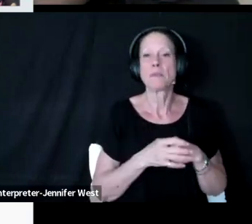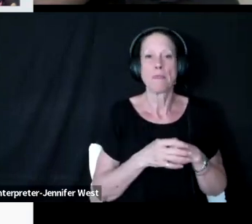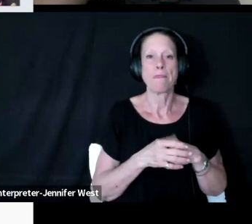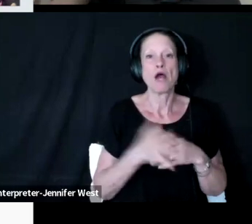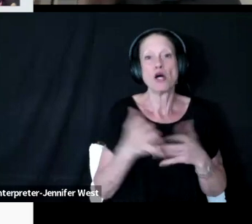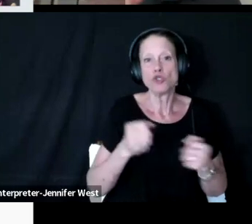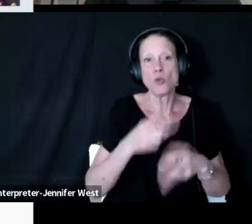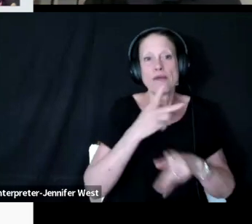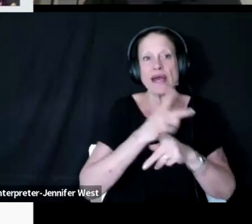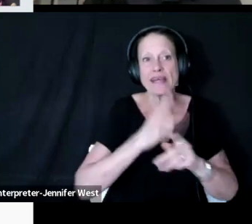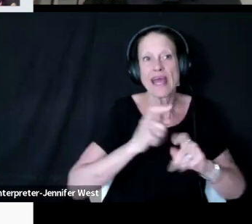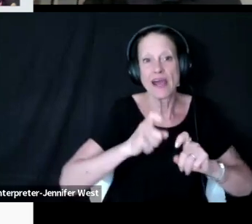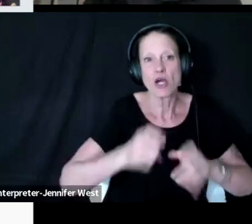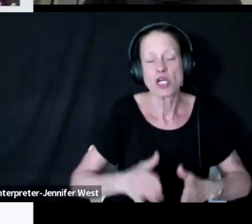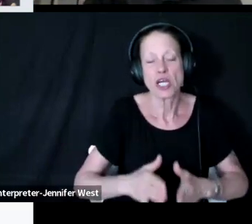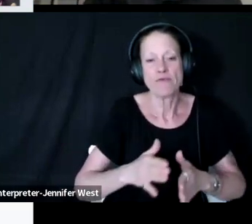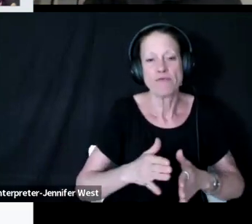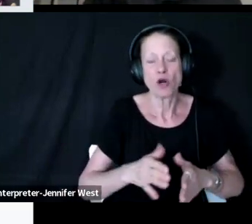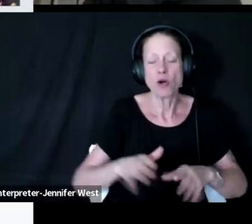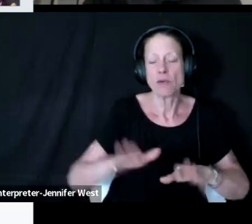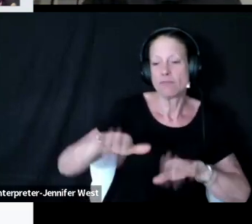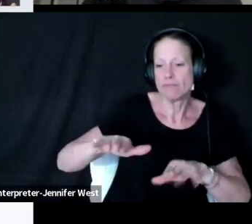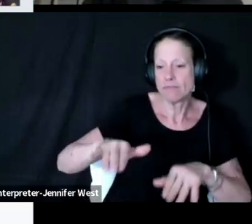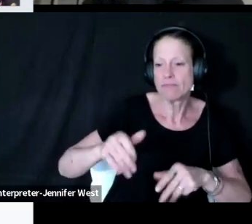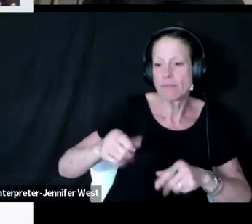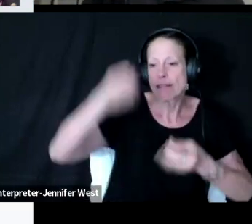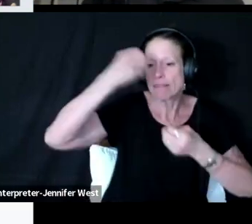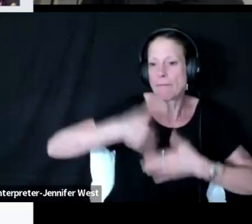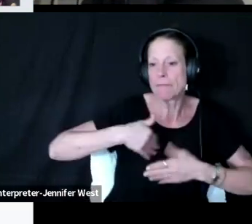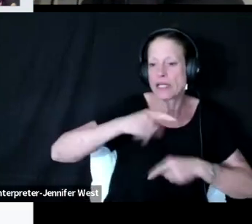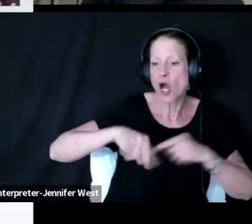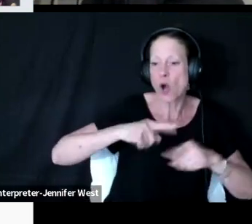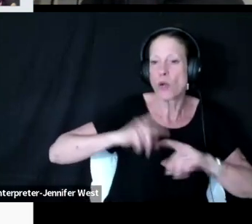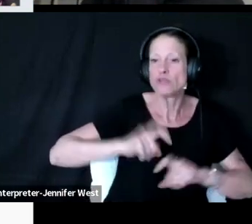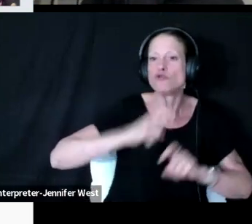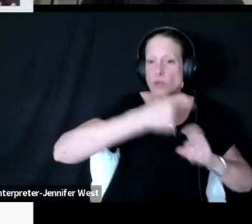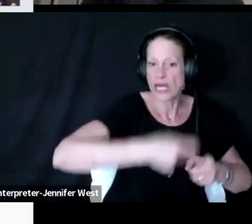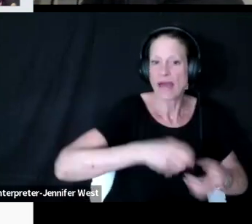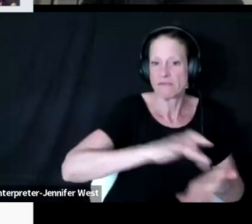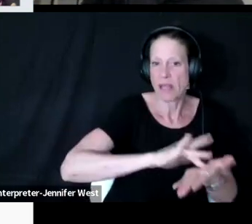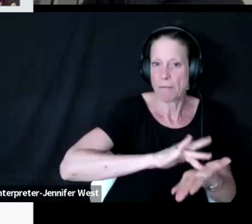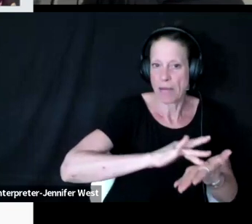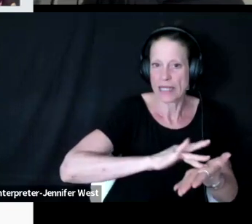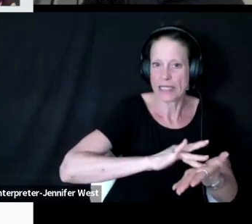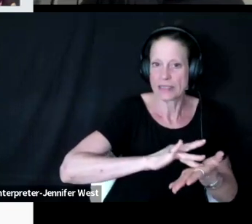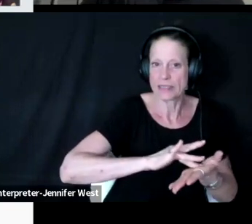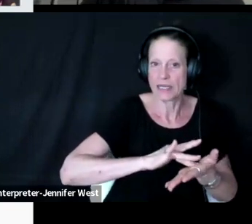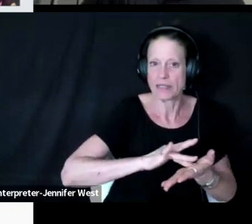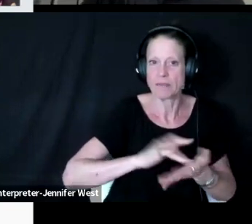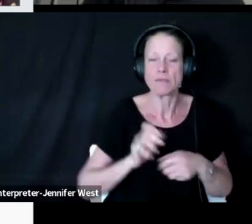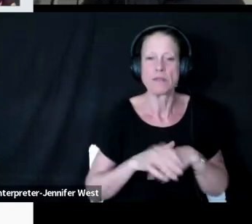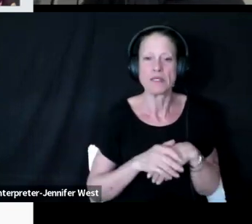caregiver to let you know when you gave meds to, so medication, gave her